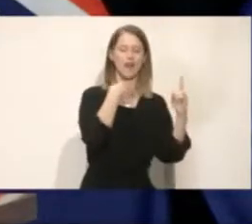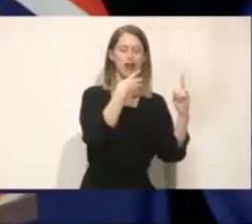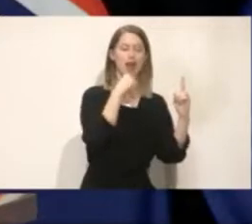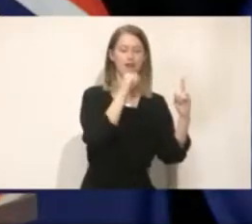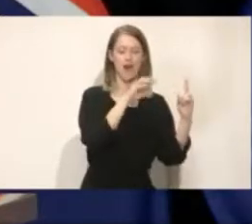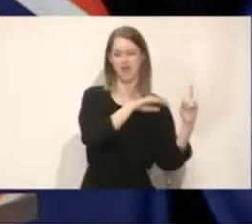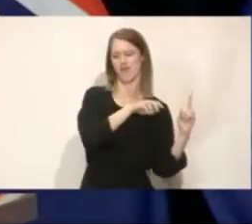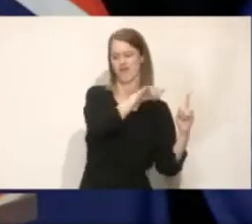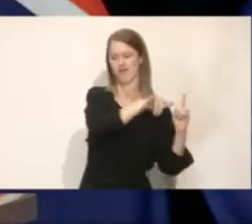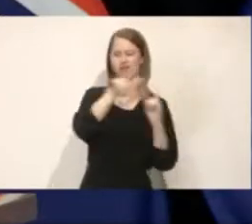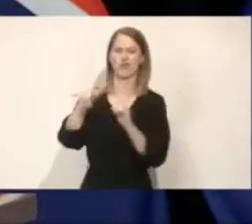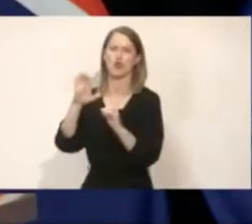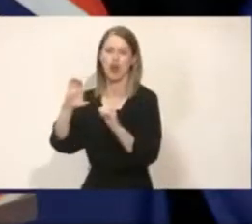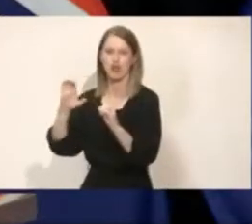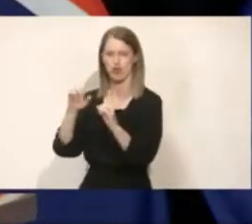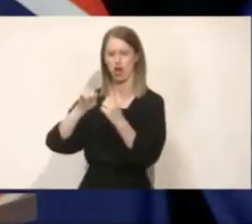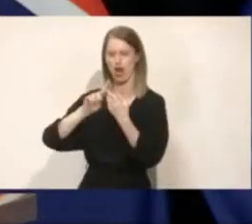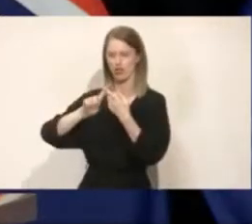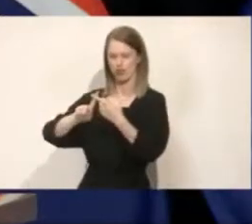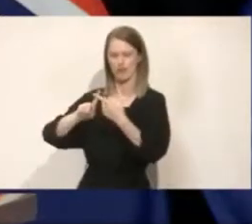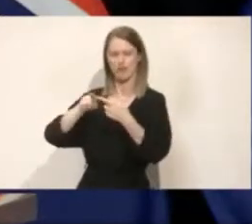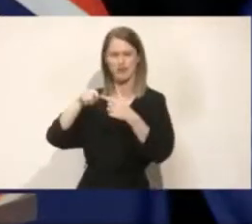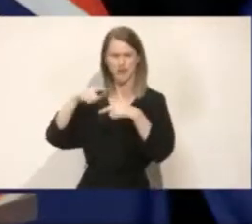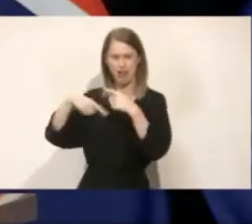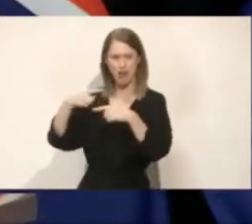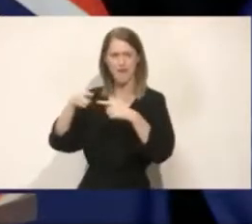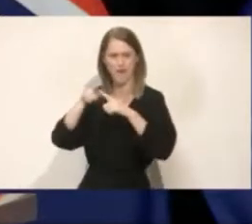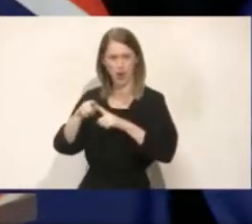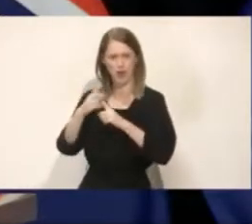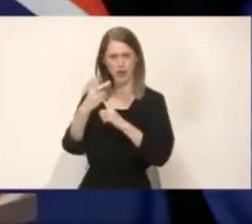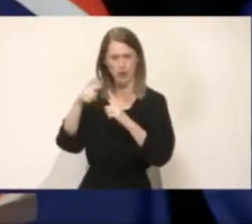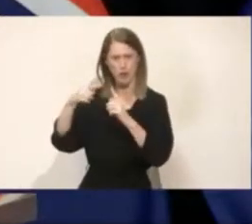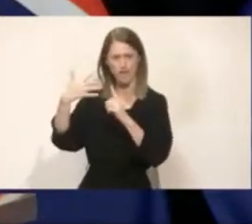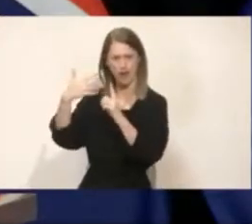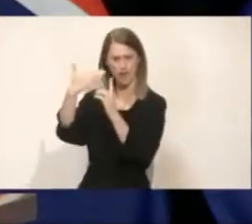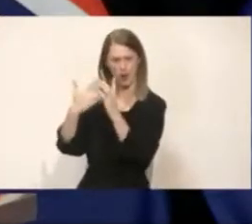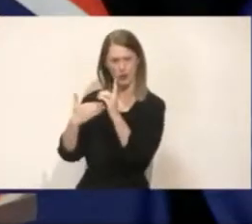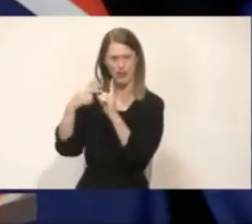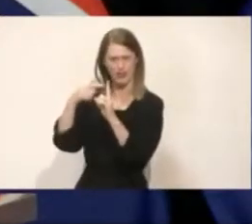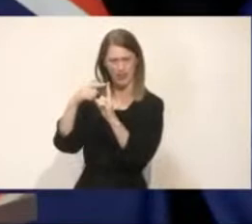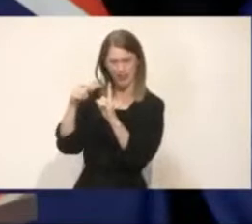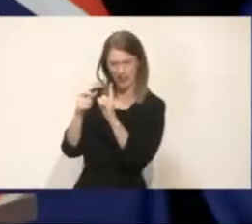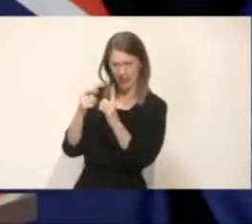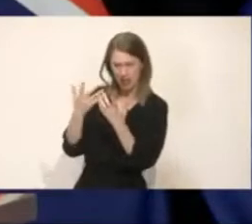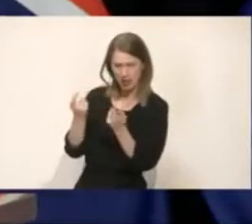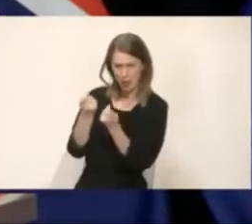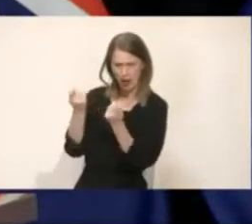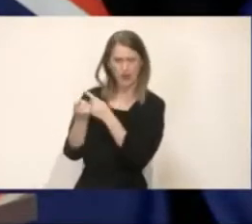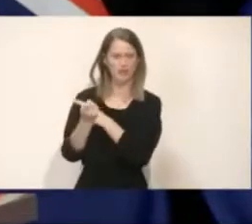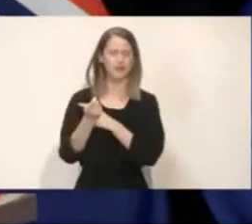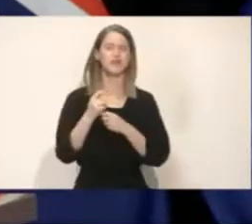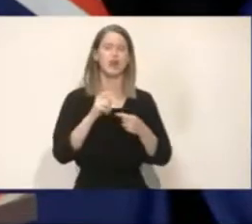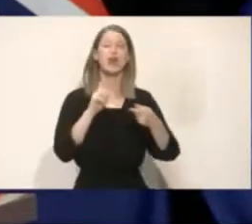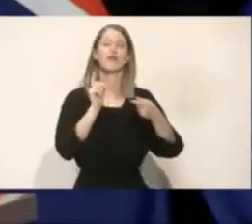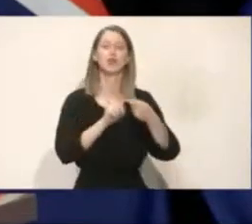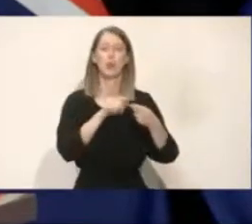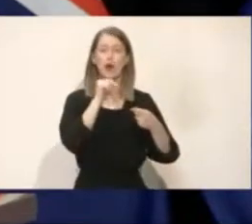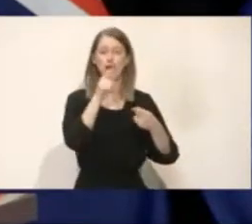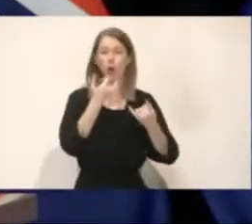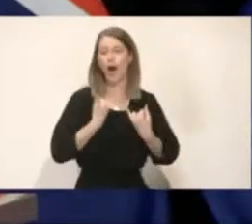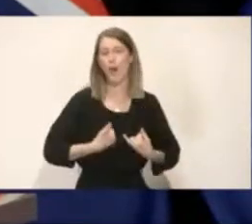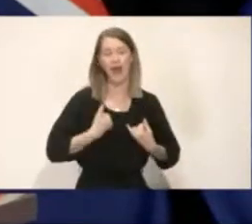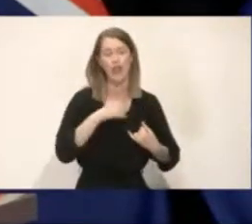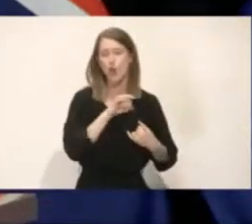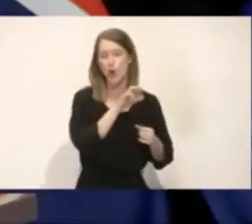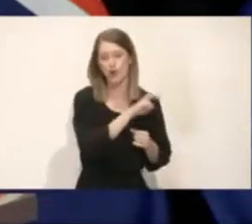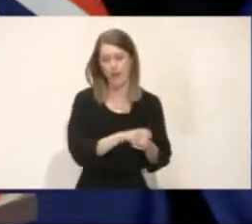it is. And look, ultimately what we're saying, first and foremost, if you're unwell, don't travel at all. Especially if you're in Auckland.